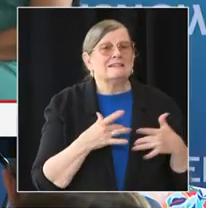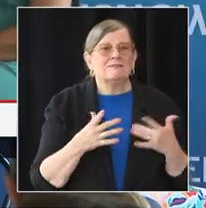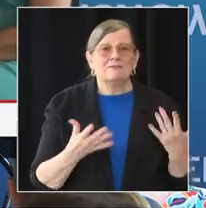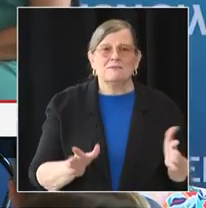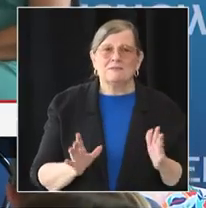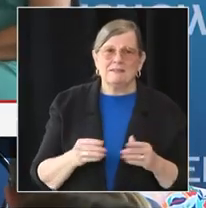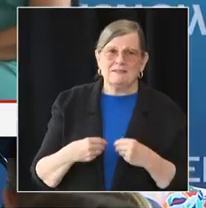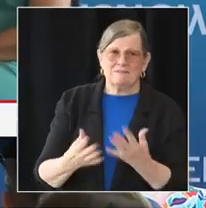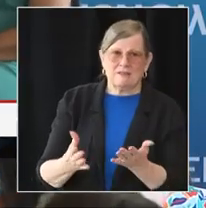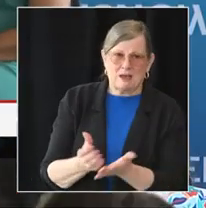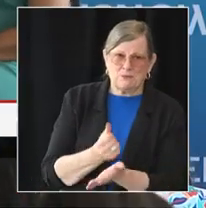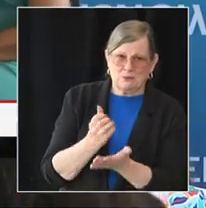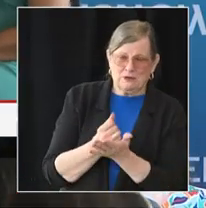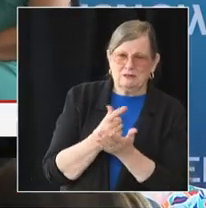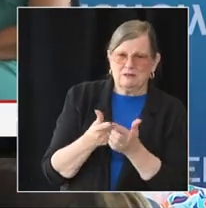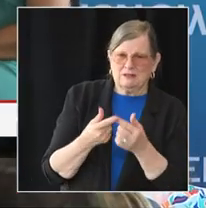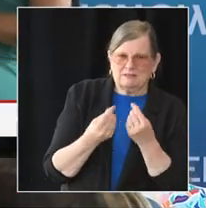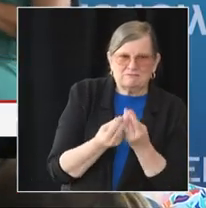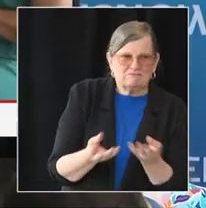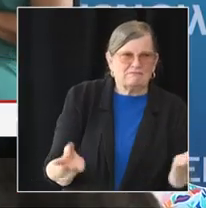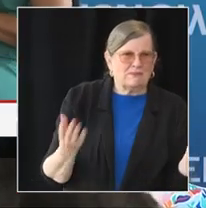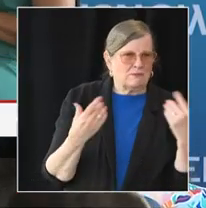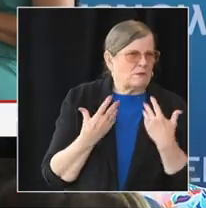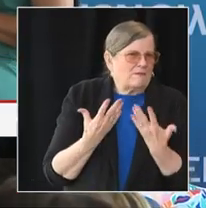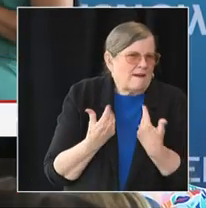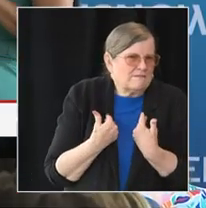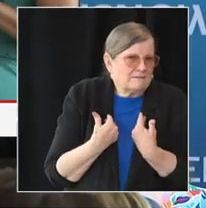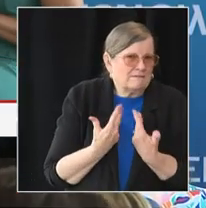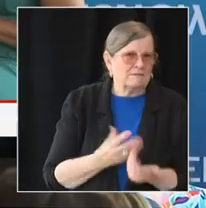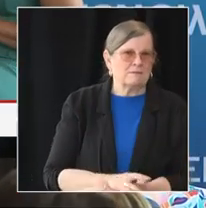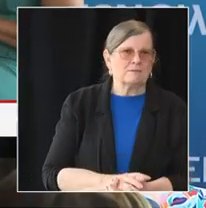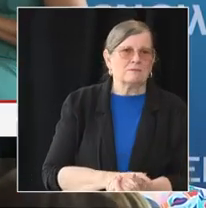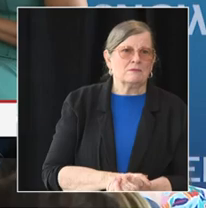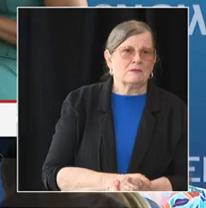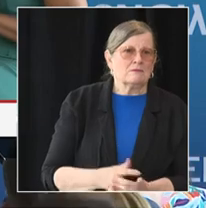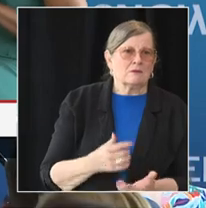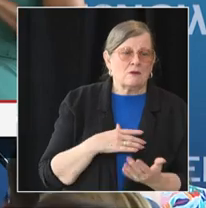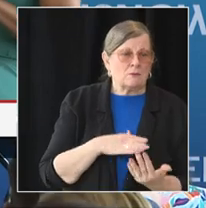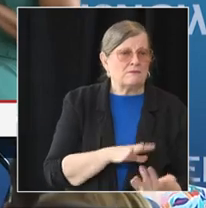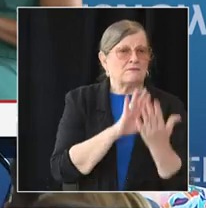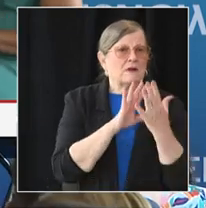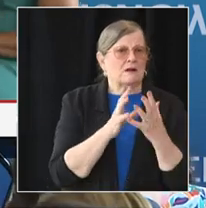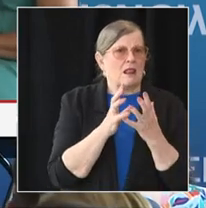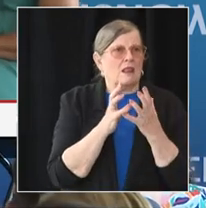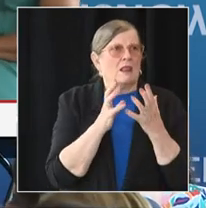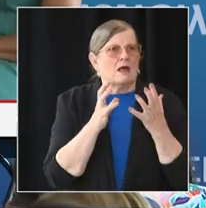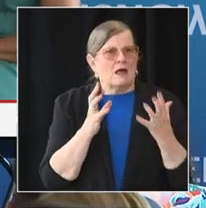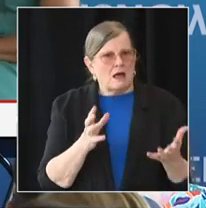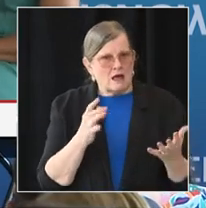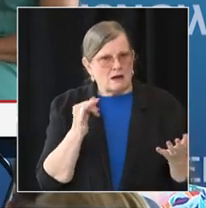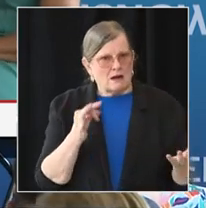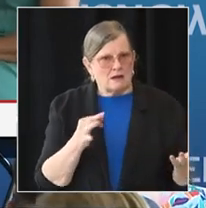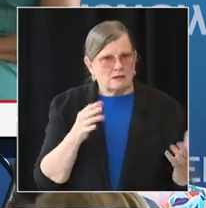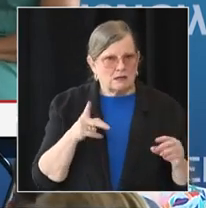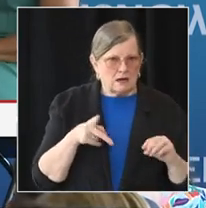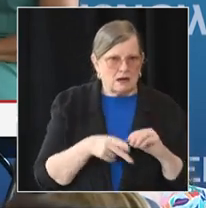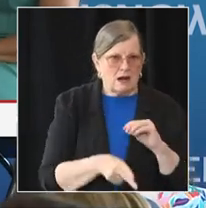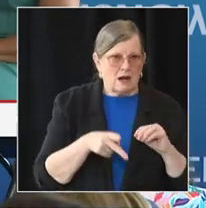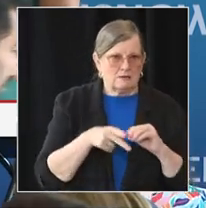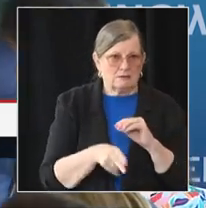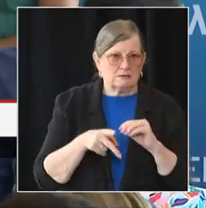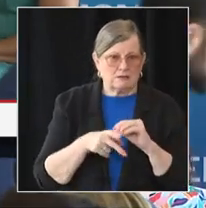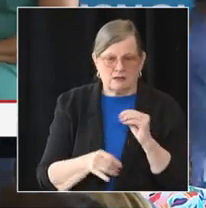us. So despite facing some unnecessary cuts caused by Congress